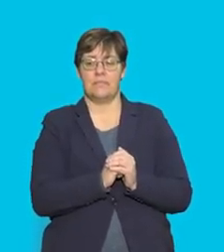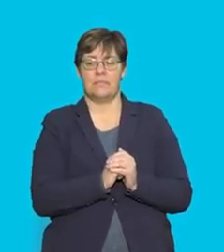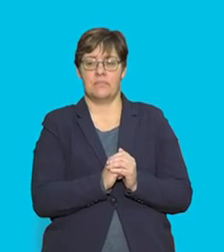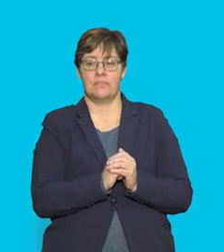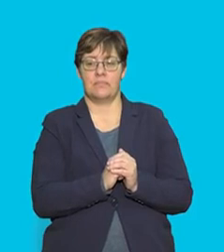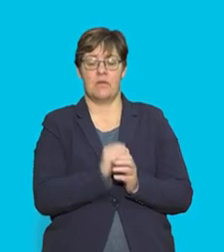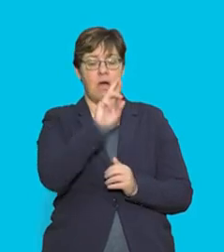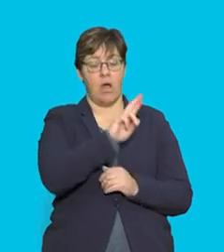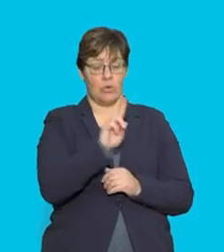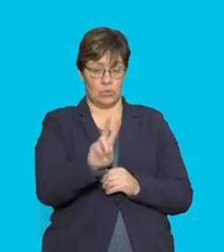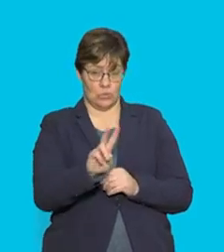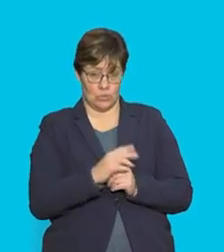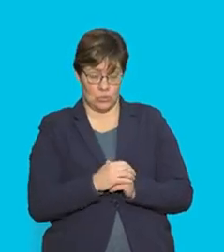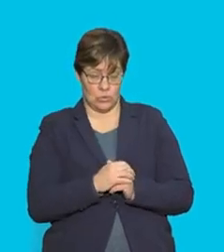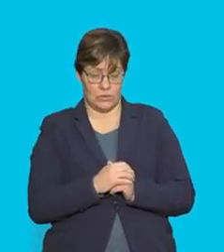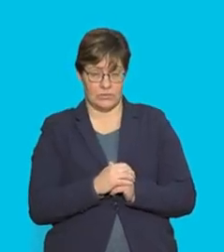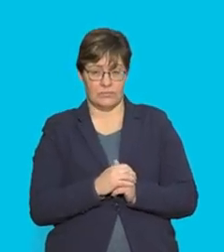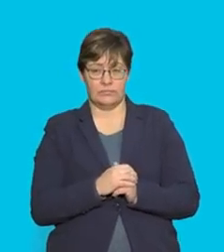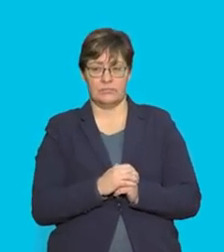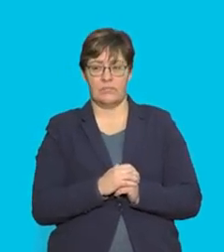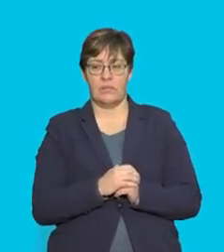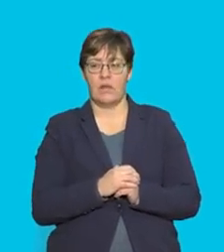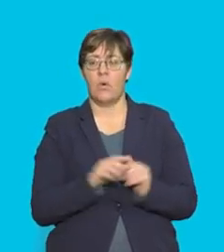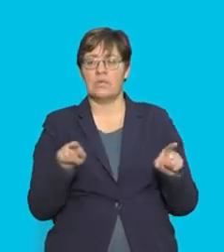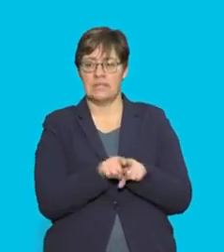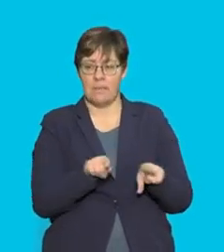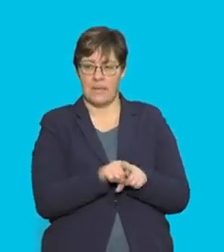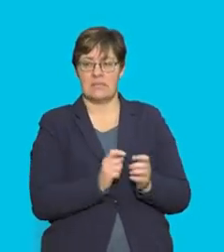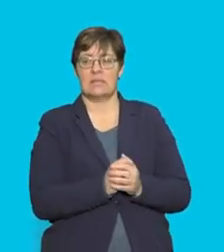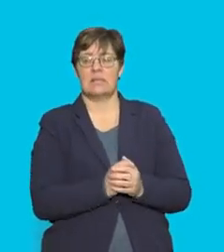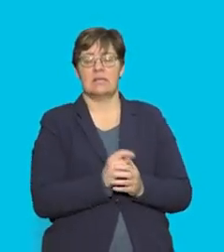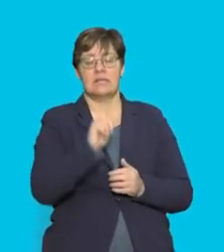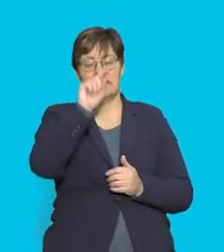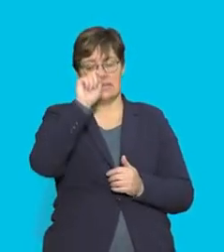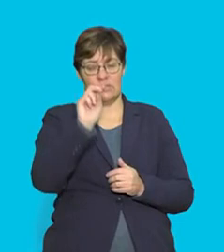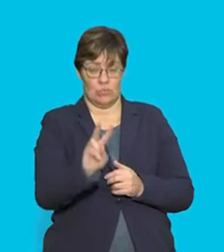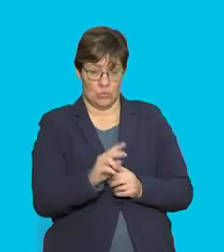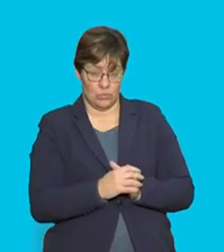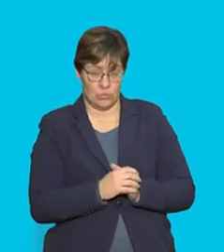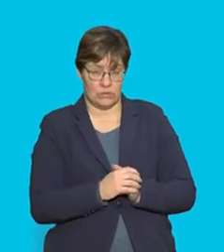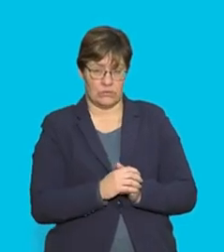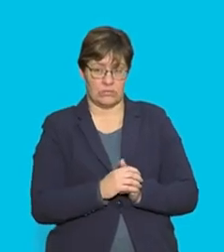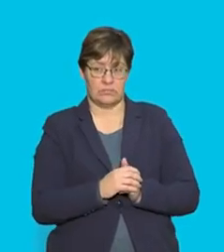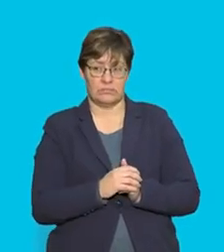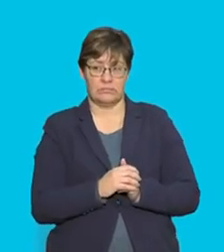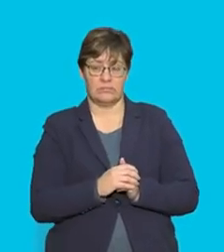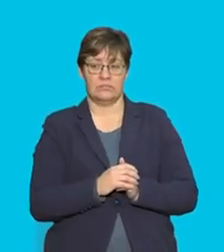2R, what is this? R2, which is also the same as that one